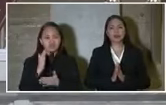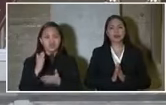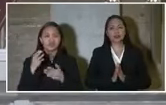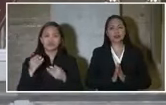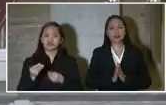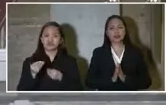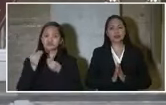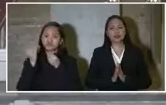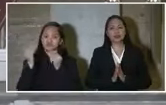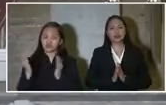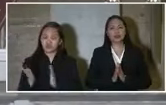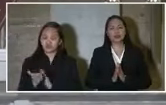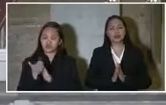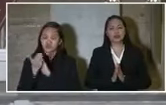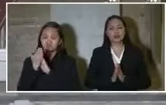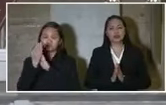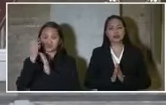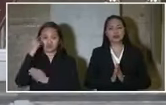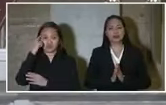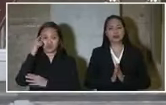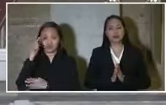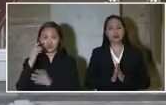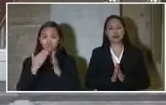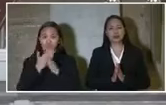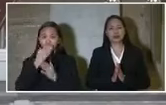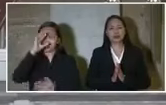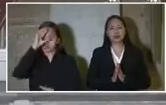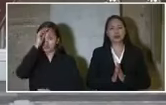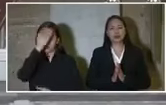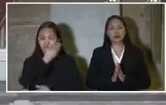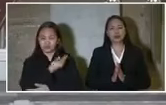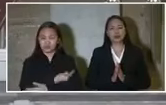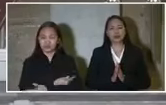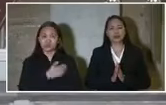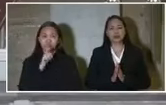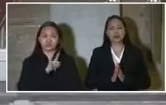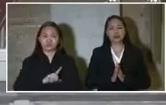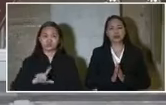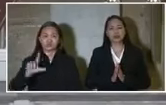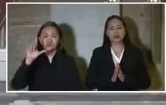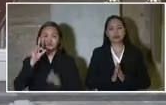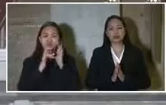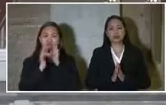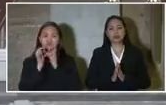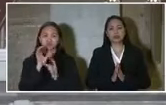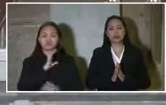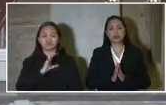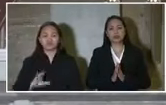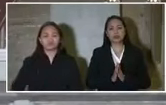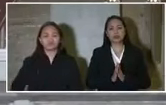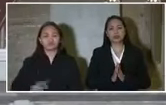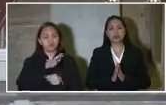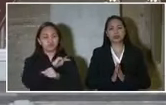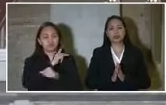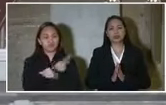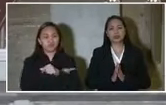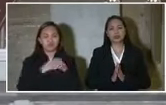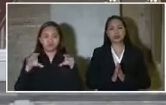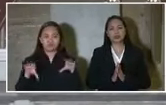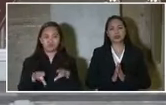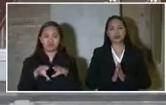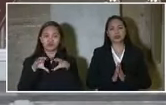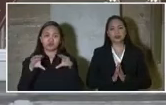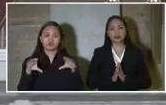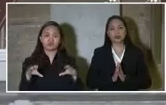praise. For through your Son, our Lord Jesus Christ, by the power and working of the